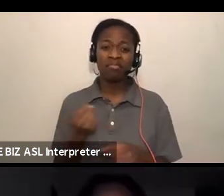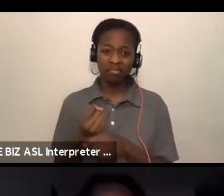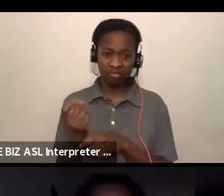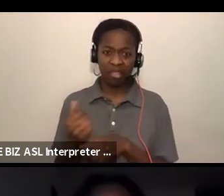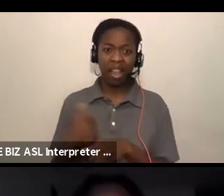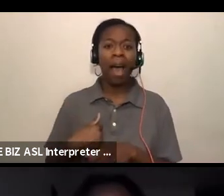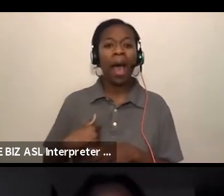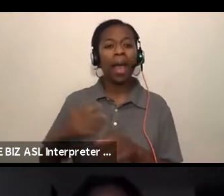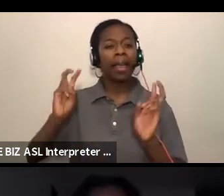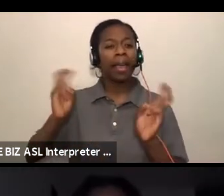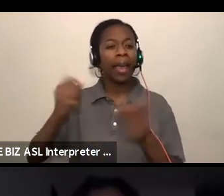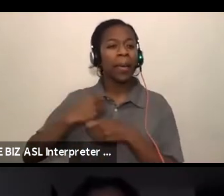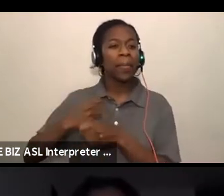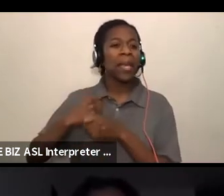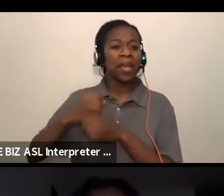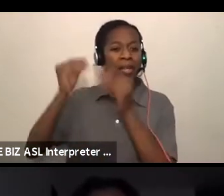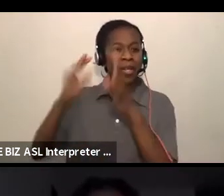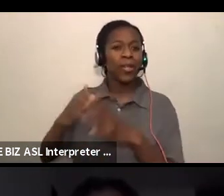professor cry